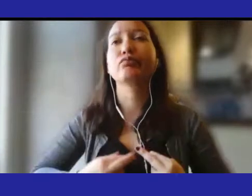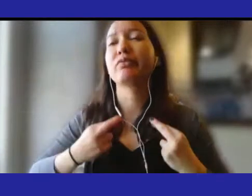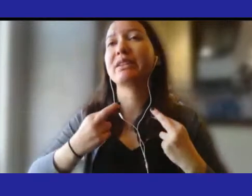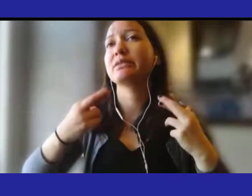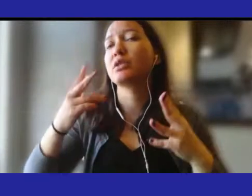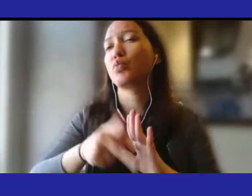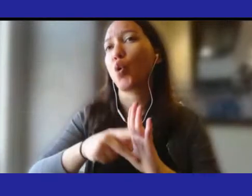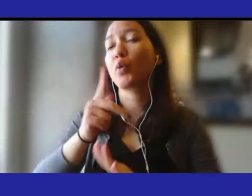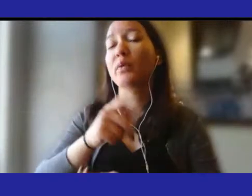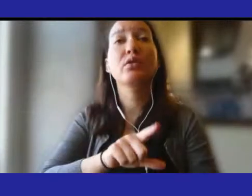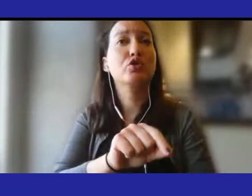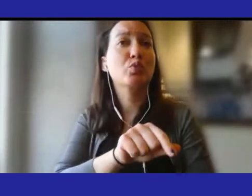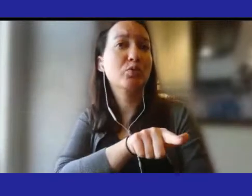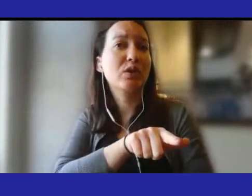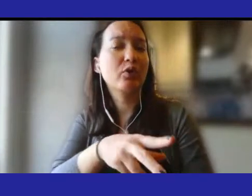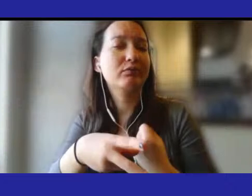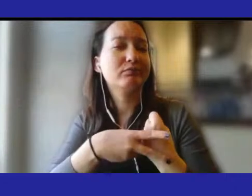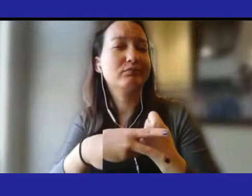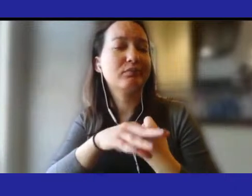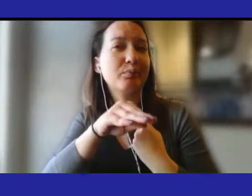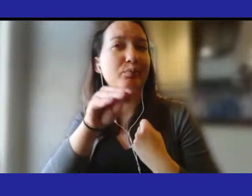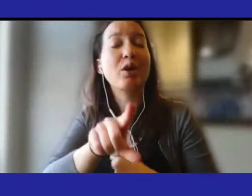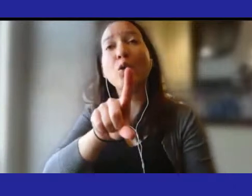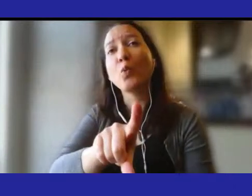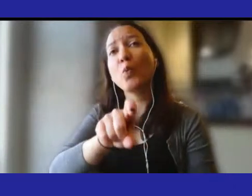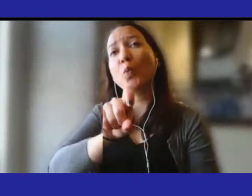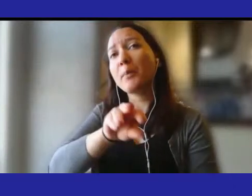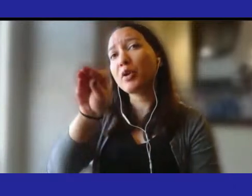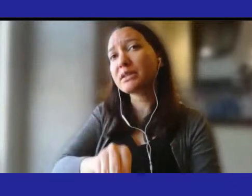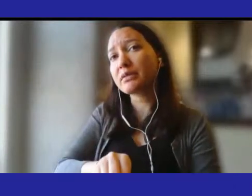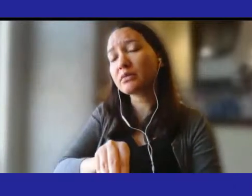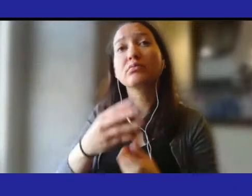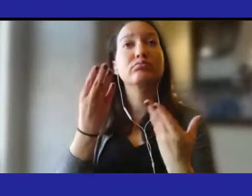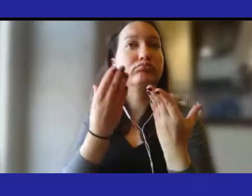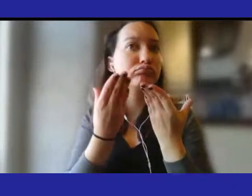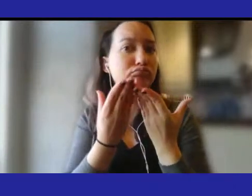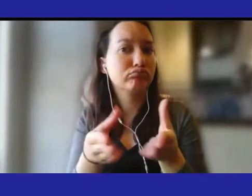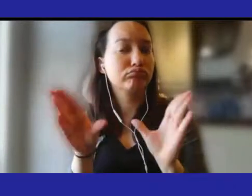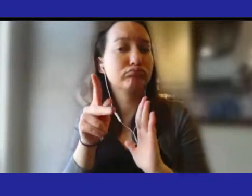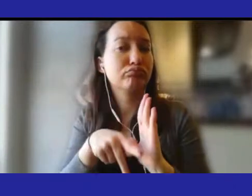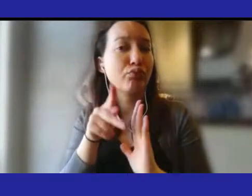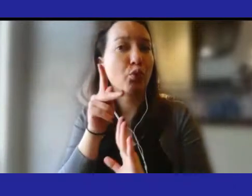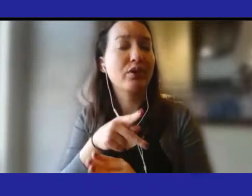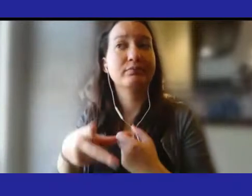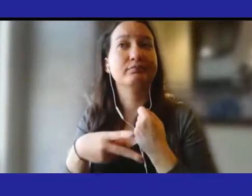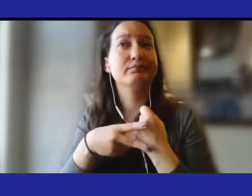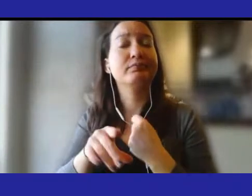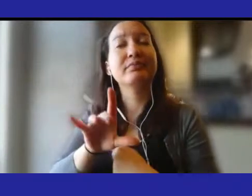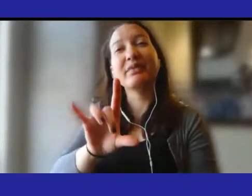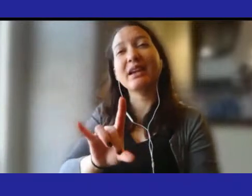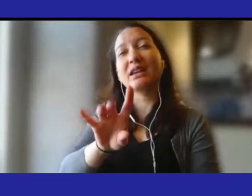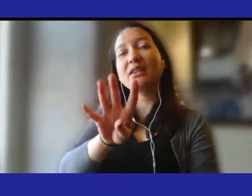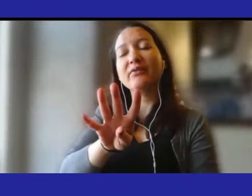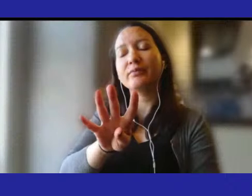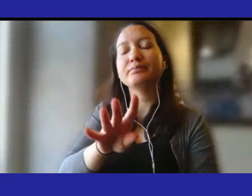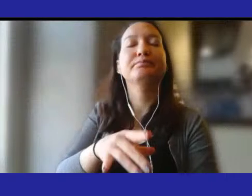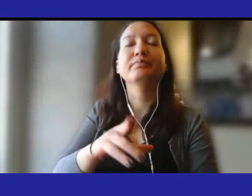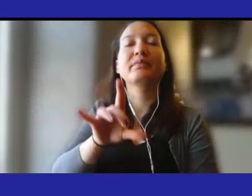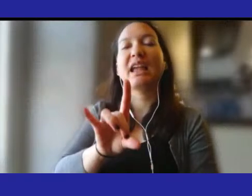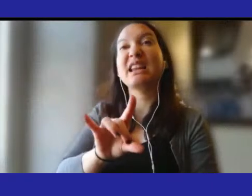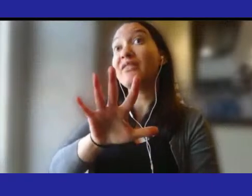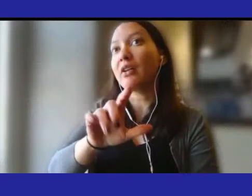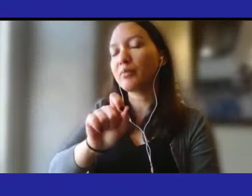our 2024 retention rate is 100%, and our overall program retention rate is 85.9,